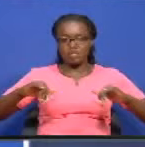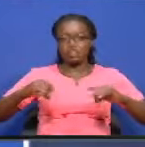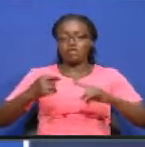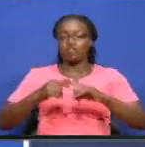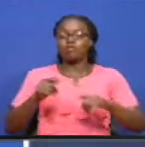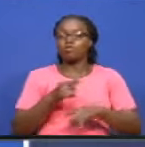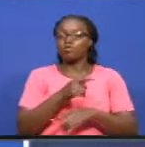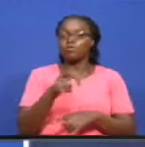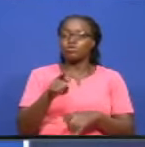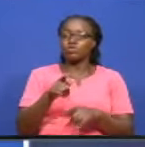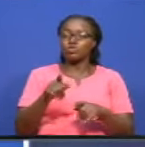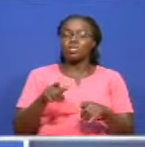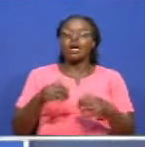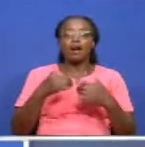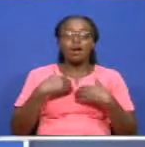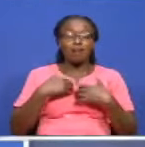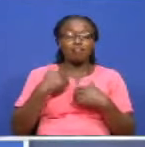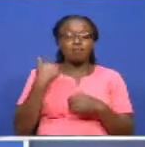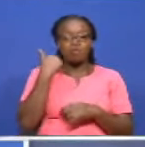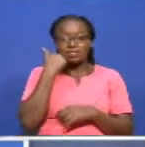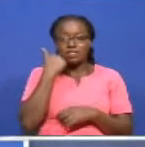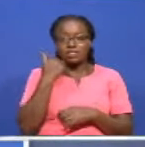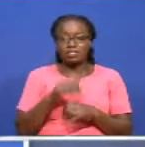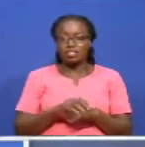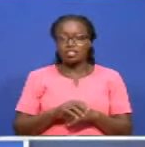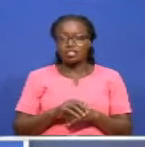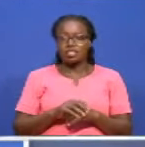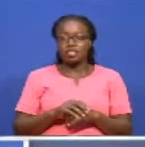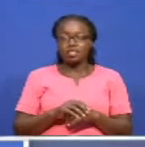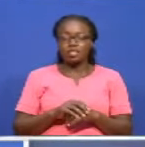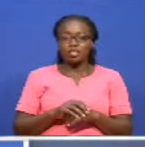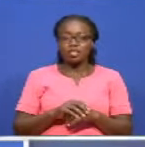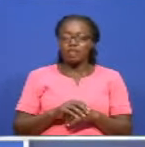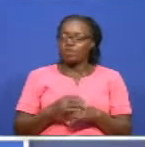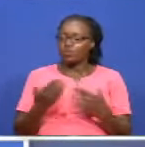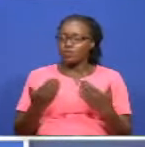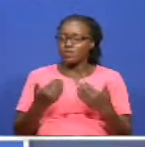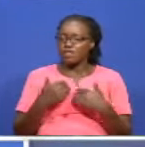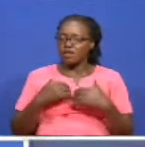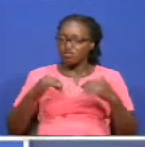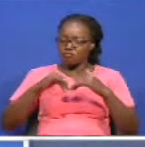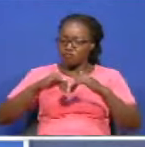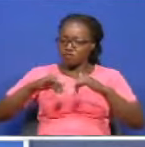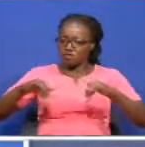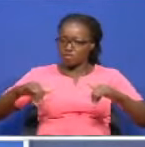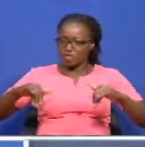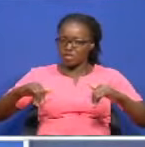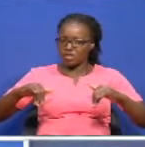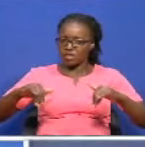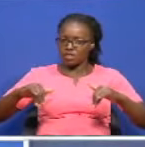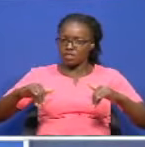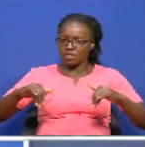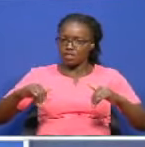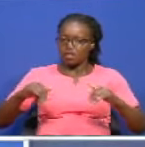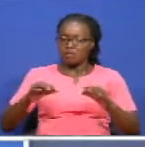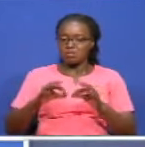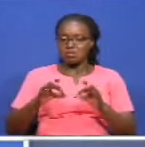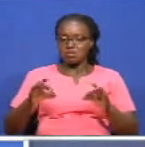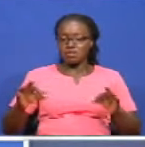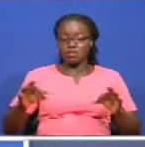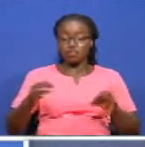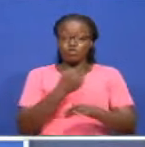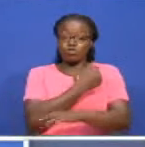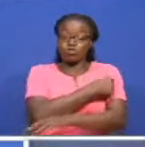still living with the disease. We are cohorting our patients in terms of the length of hospital stay